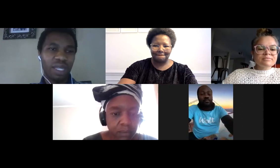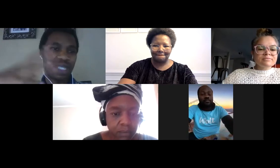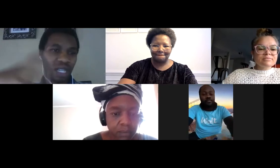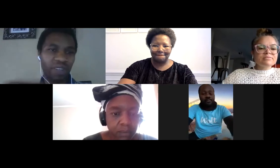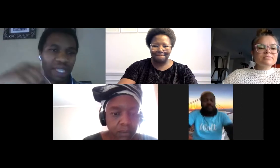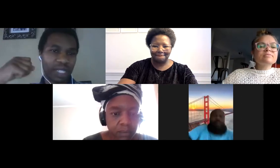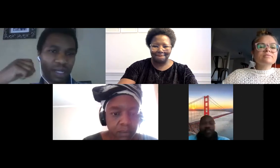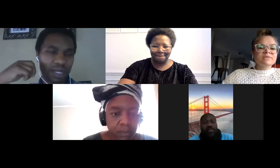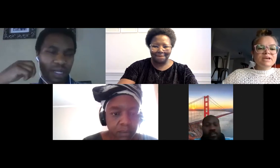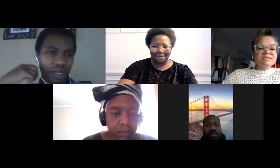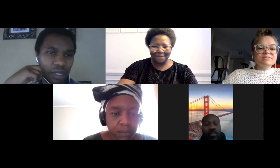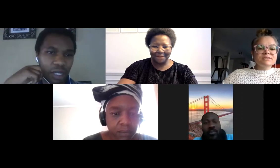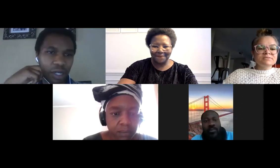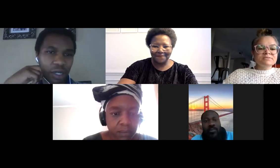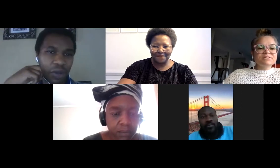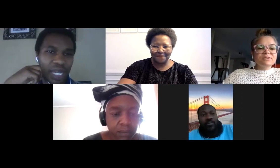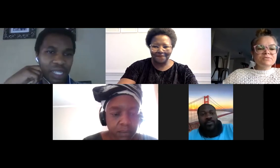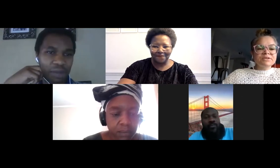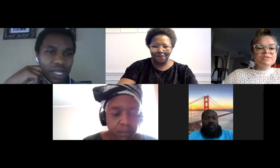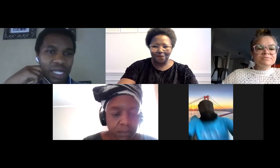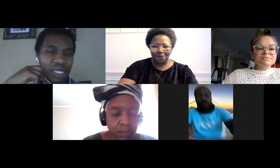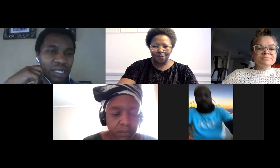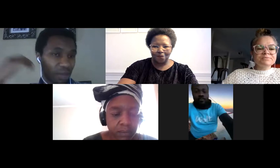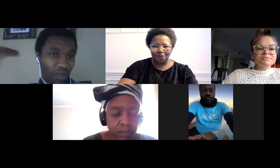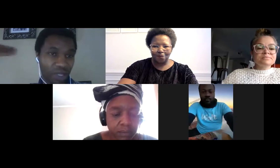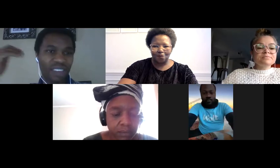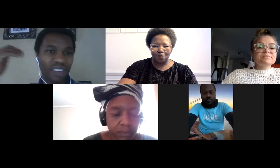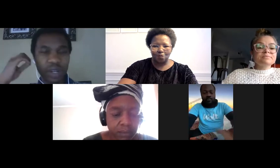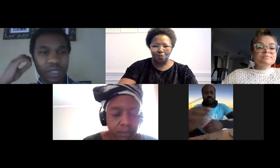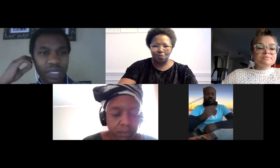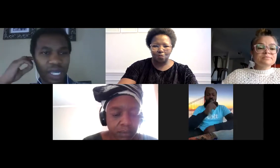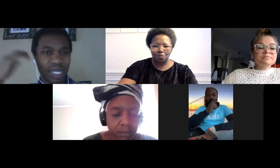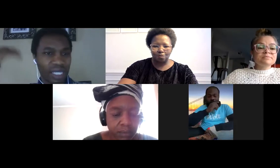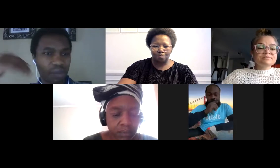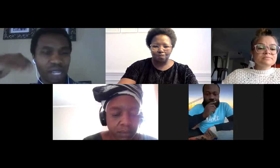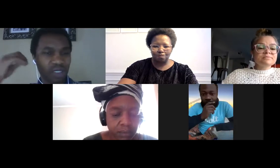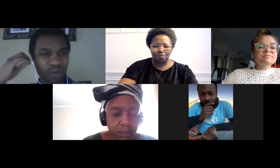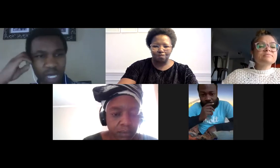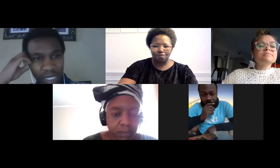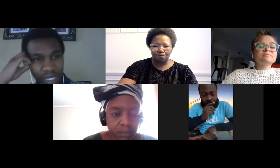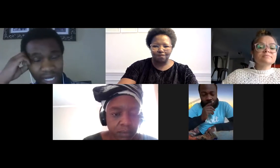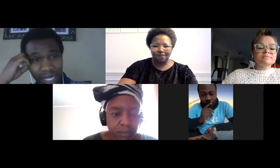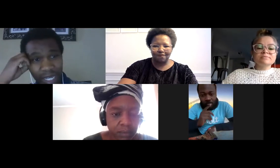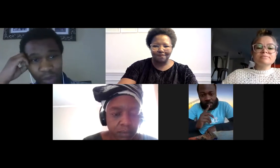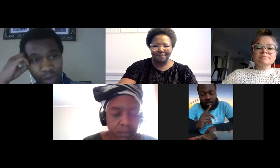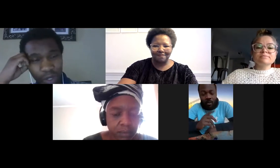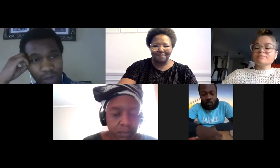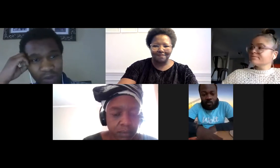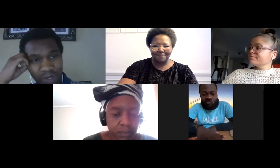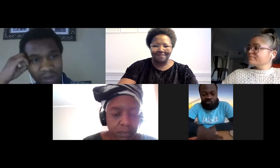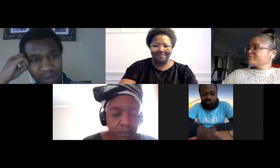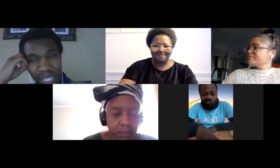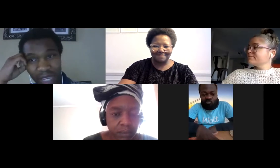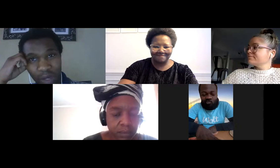with self-acceptance. Yes. You know, accepting that I was deaf parents, it's a part of me. Mm-hmm. And who